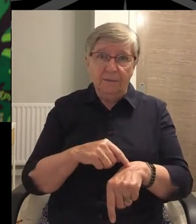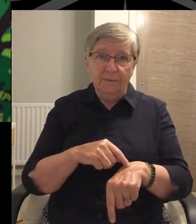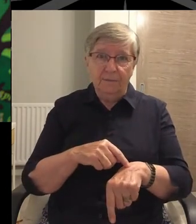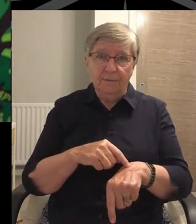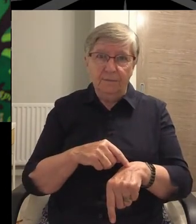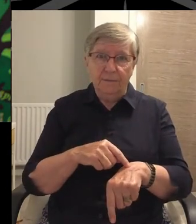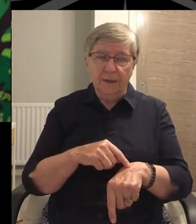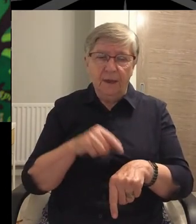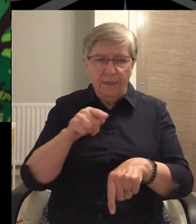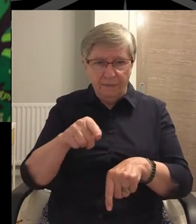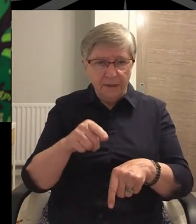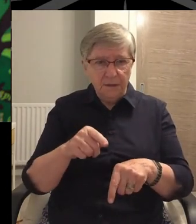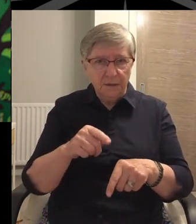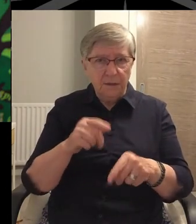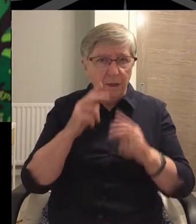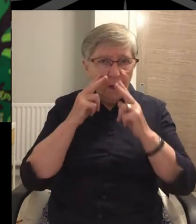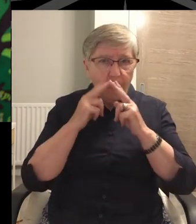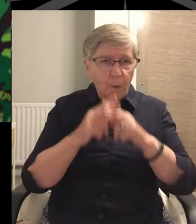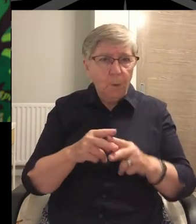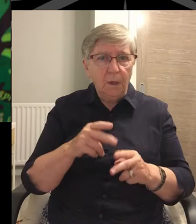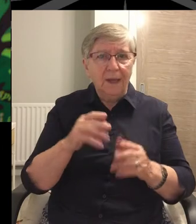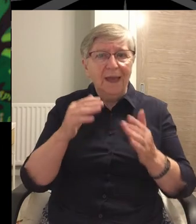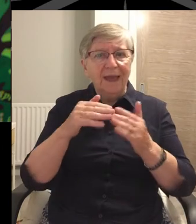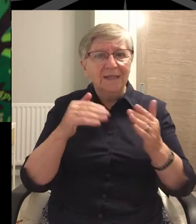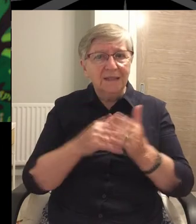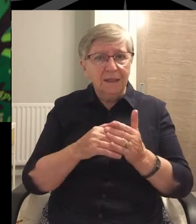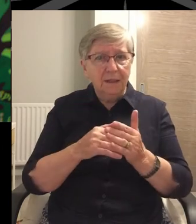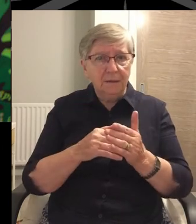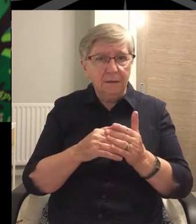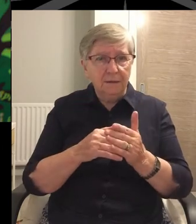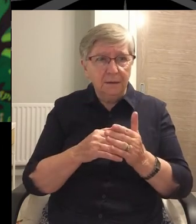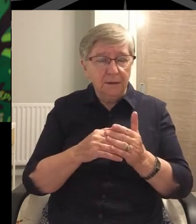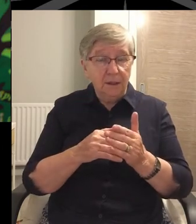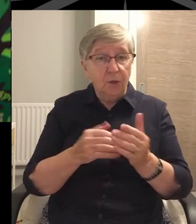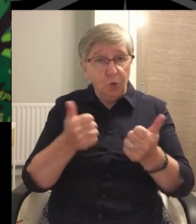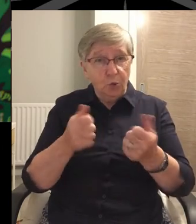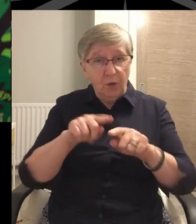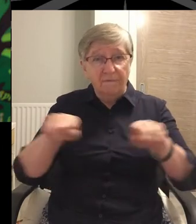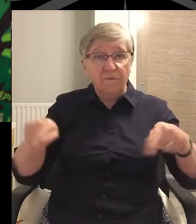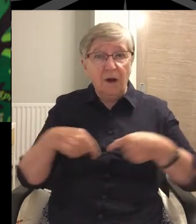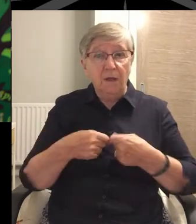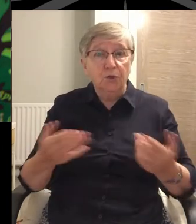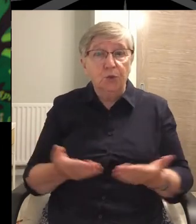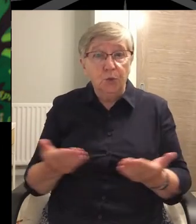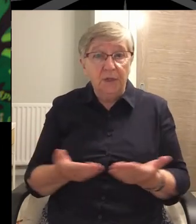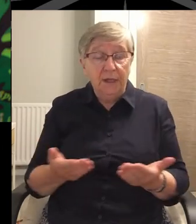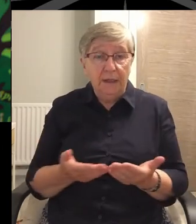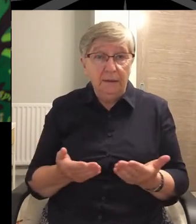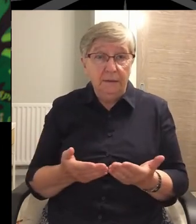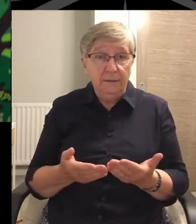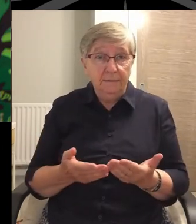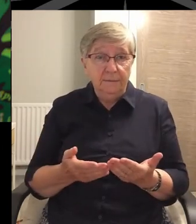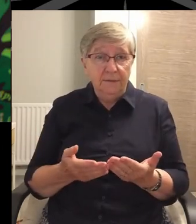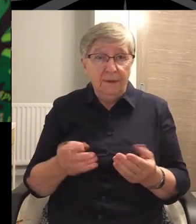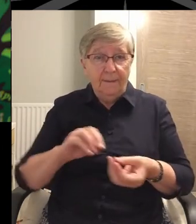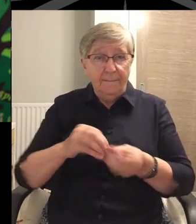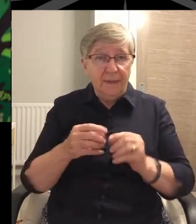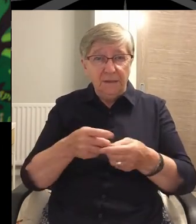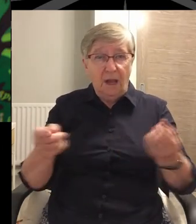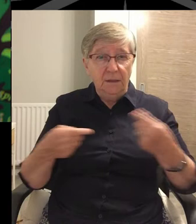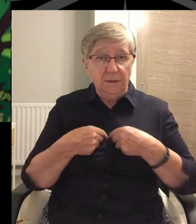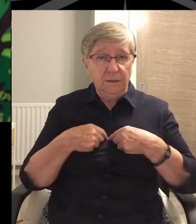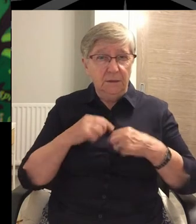time. This series from Ezekiel is apposite for us today because it holds a mirror, an unwelcome